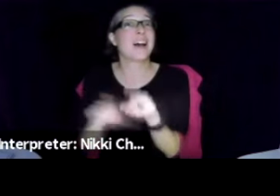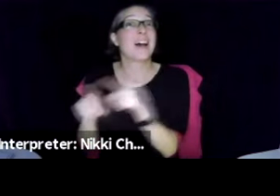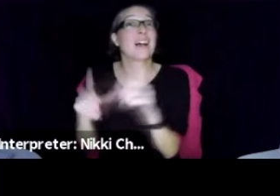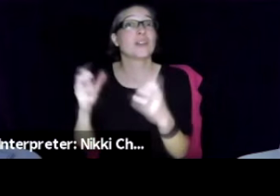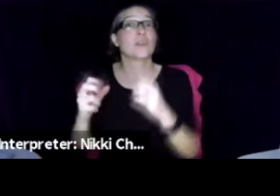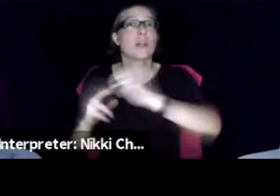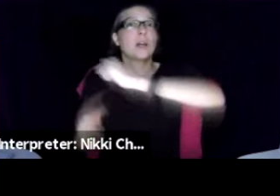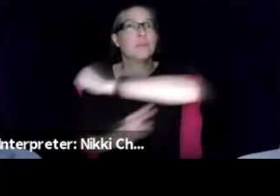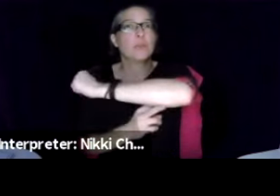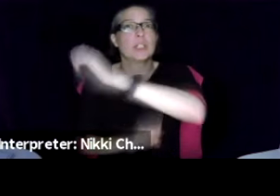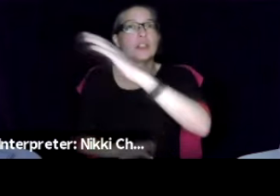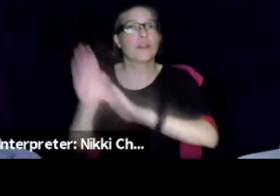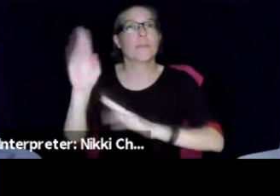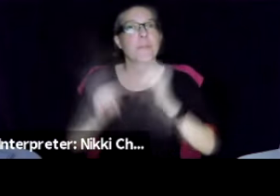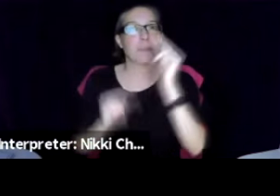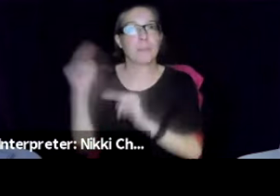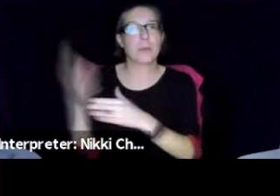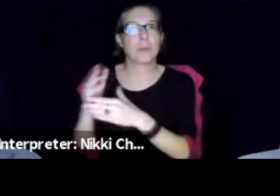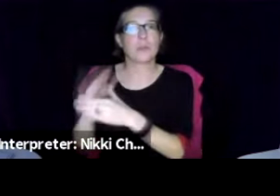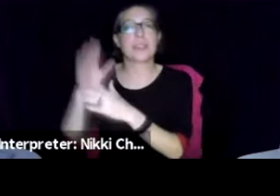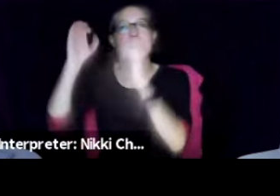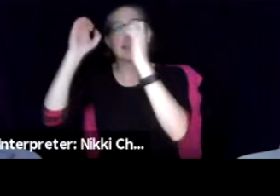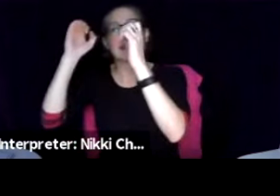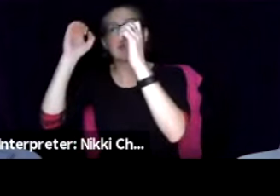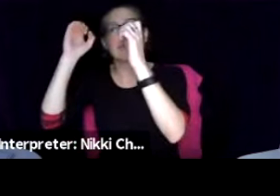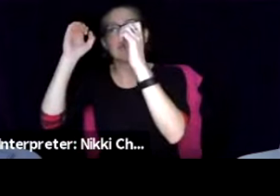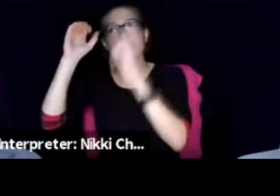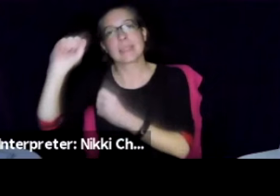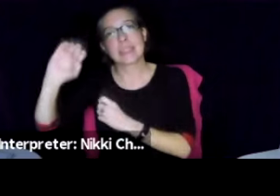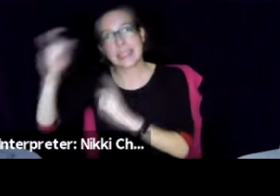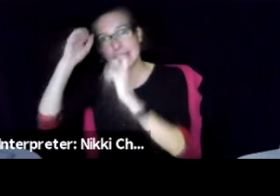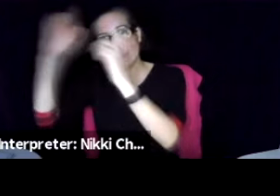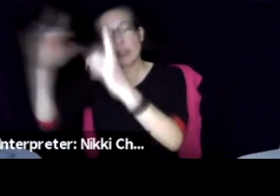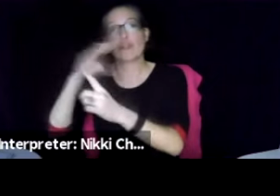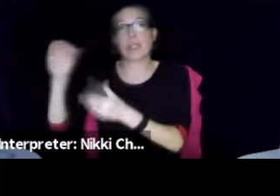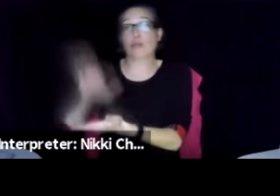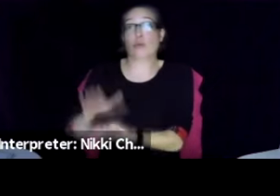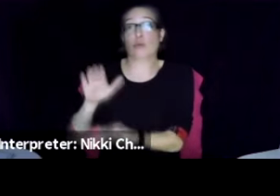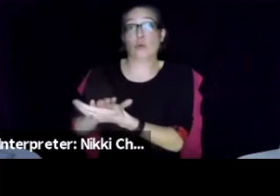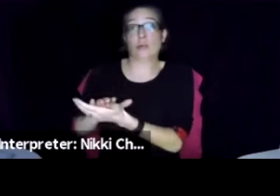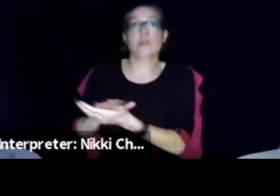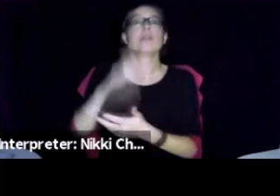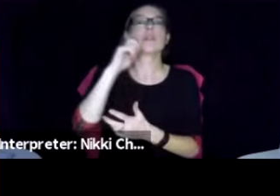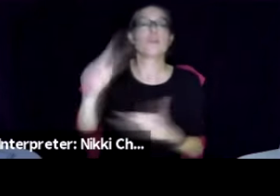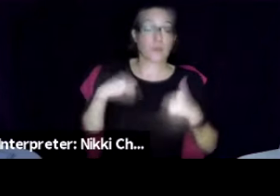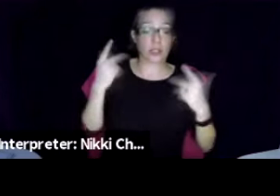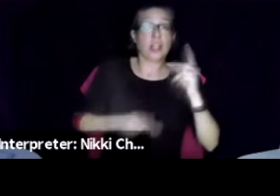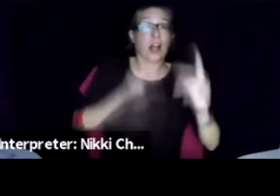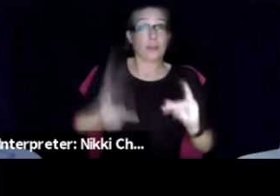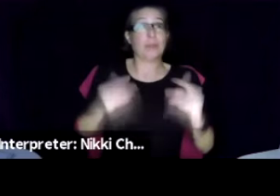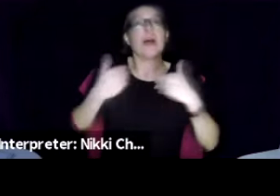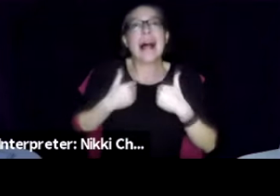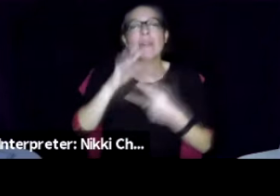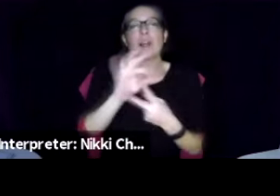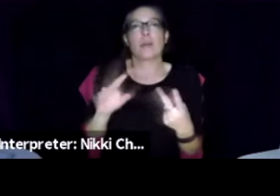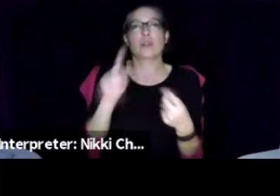in schools and the community sexual health resources, so that young people have the option to protect themselves and can finally take control